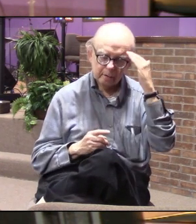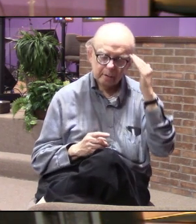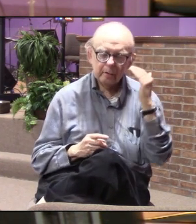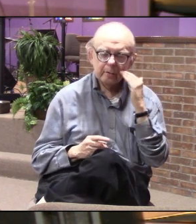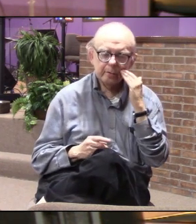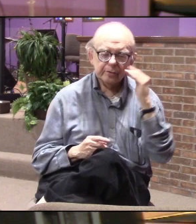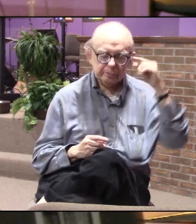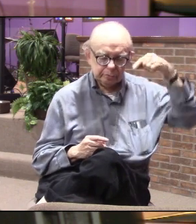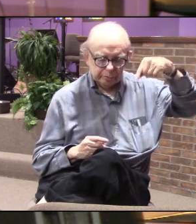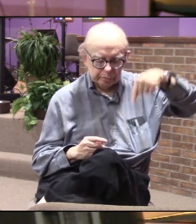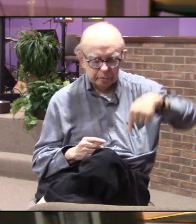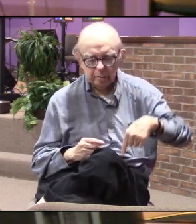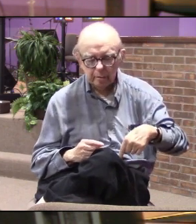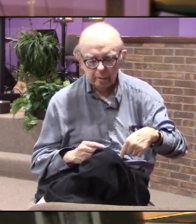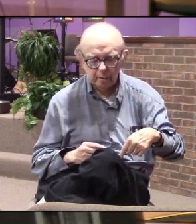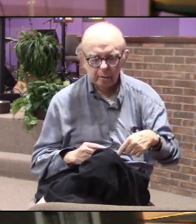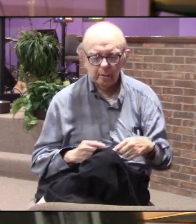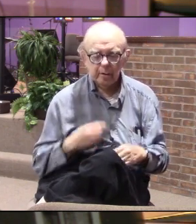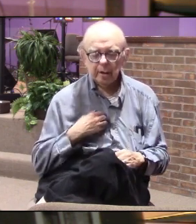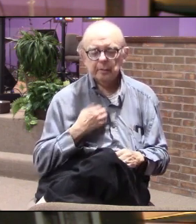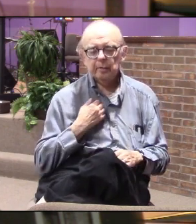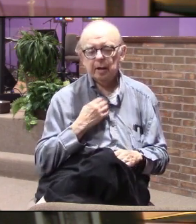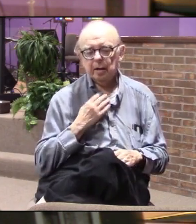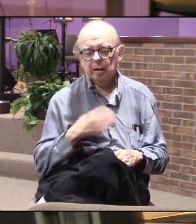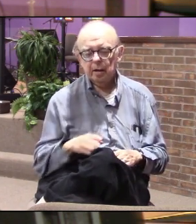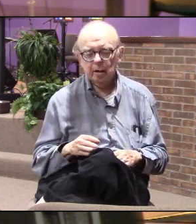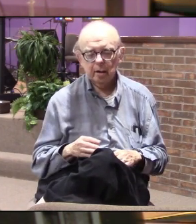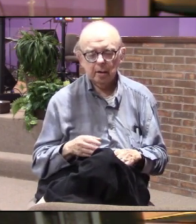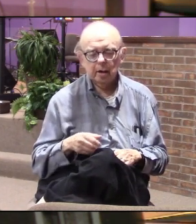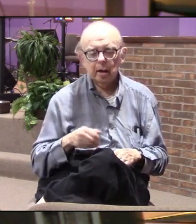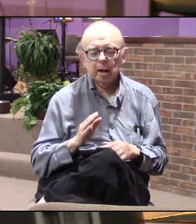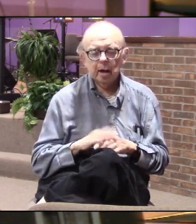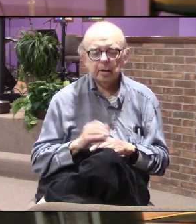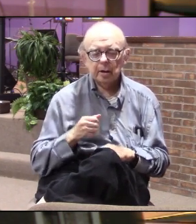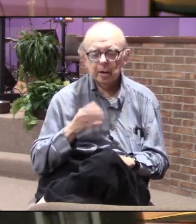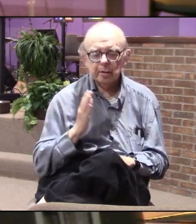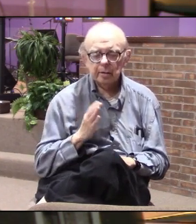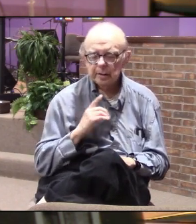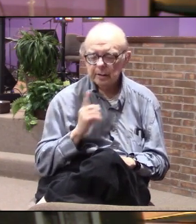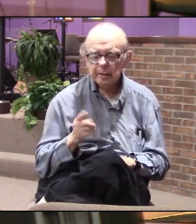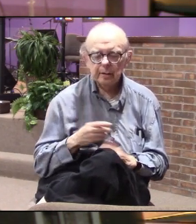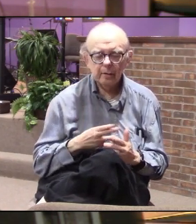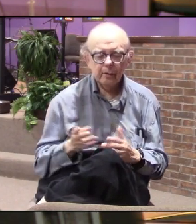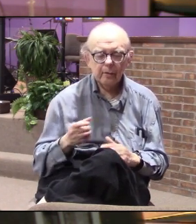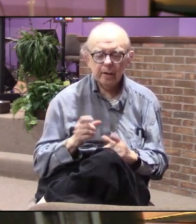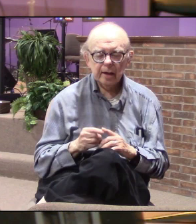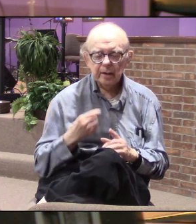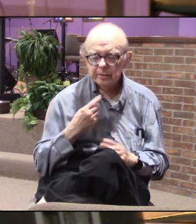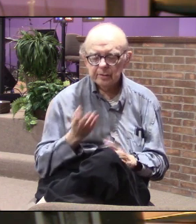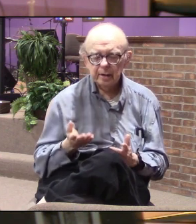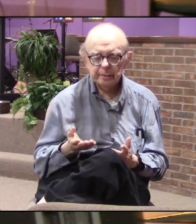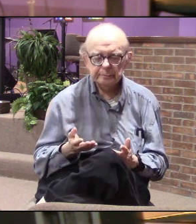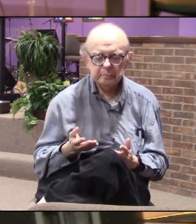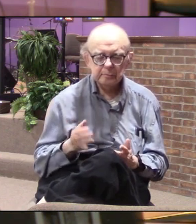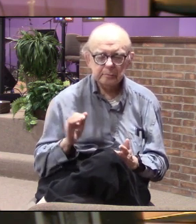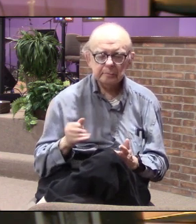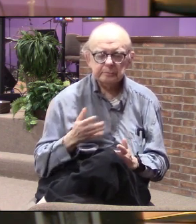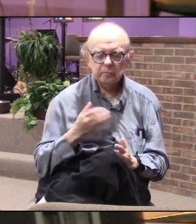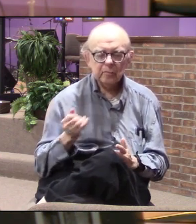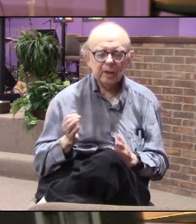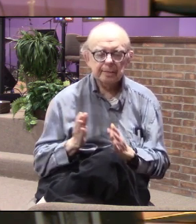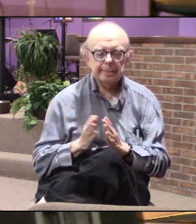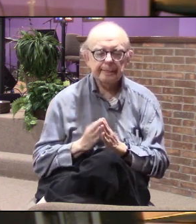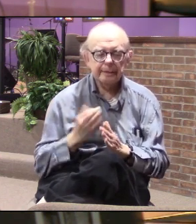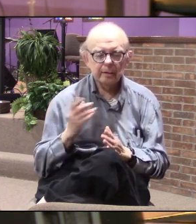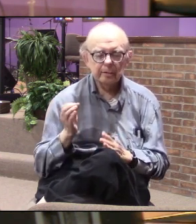pointing down. Yet in my distress I called out to God with the most honest words I've said. Yes, the best prayers I've